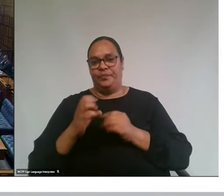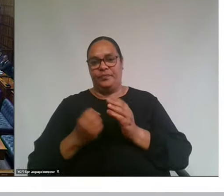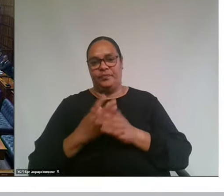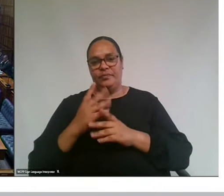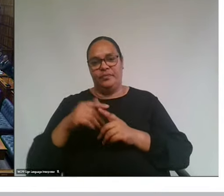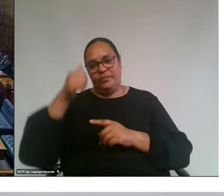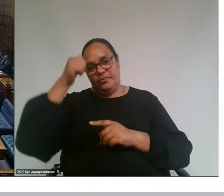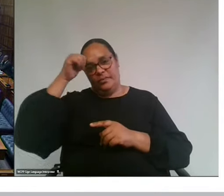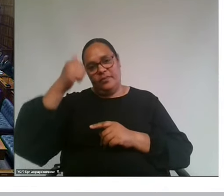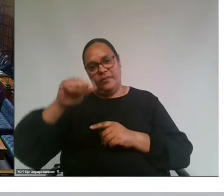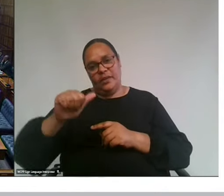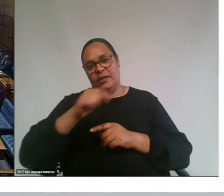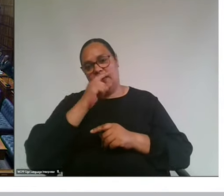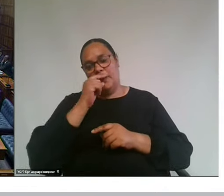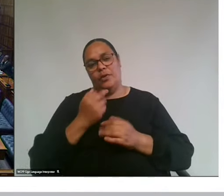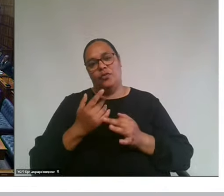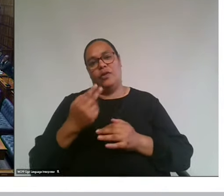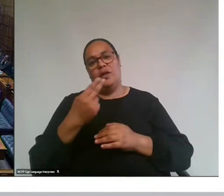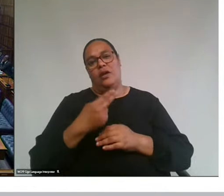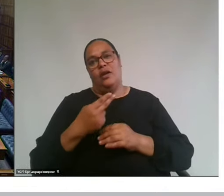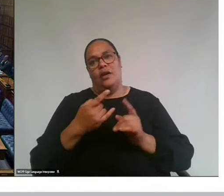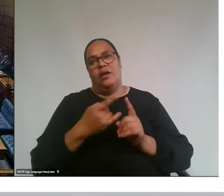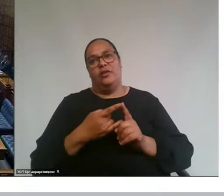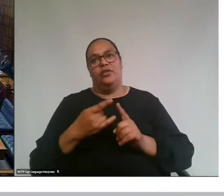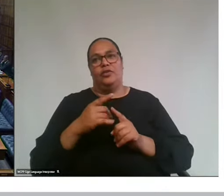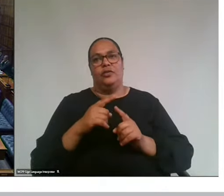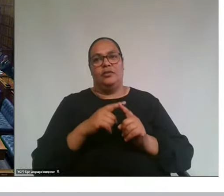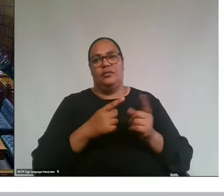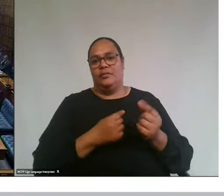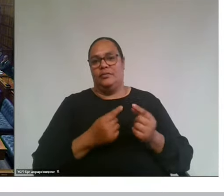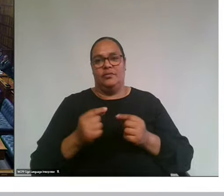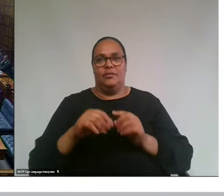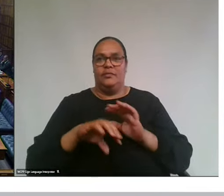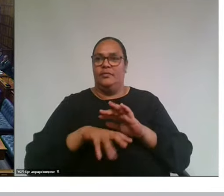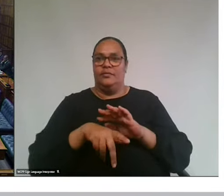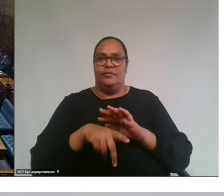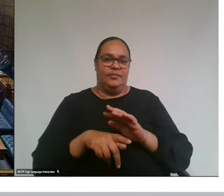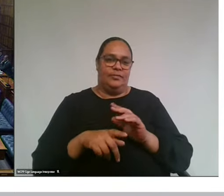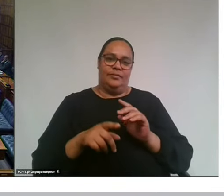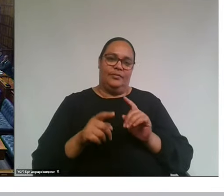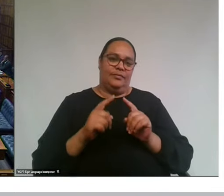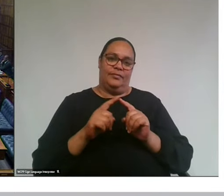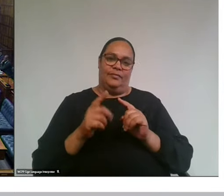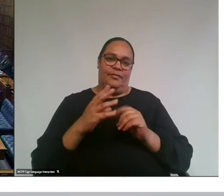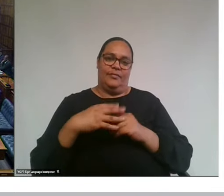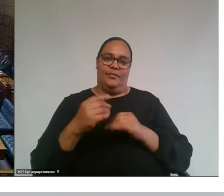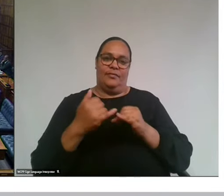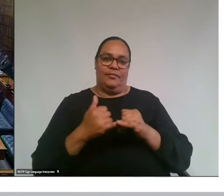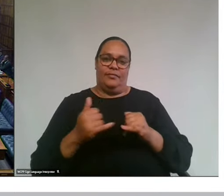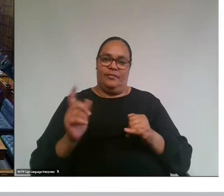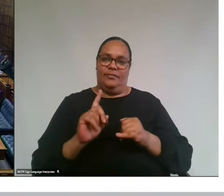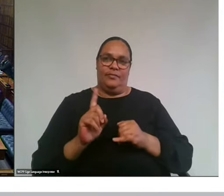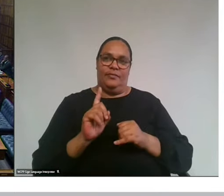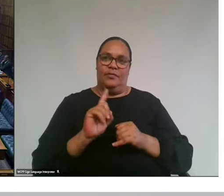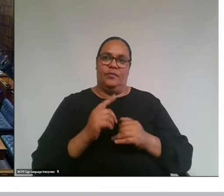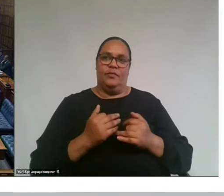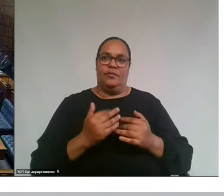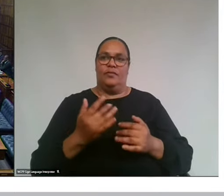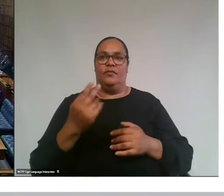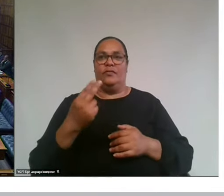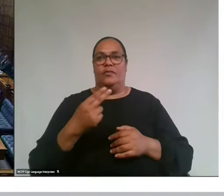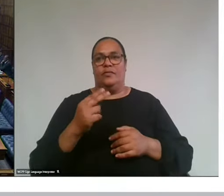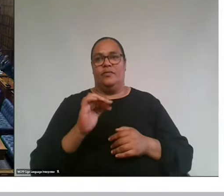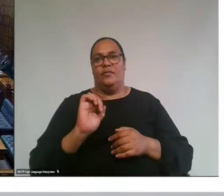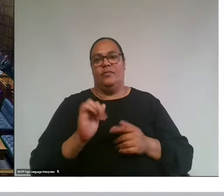Atlantis called the green hydrogen concept note which is internal in the province to really outline the what green hydrogen